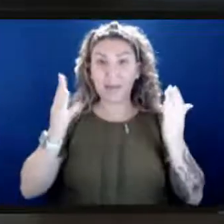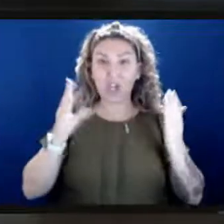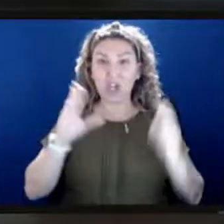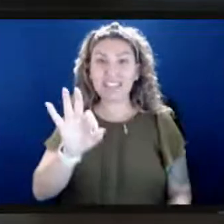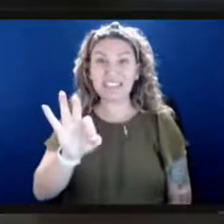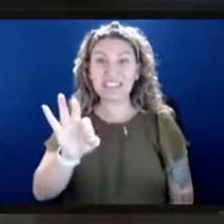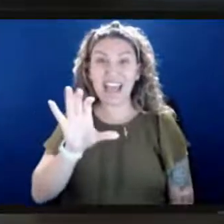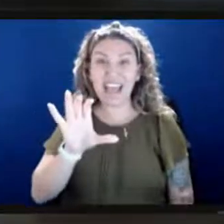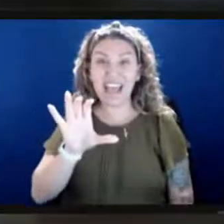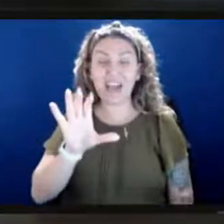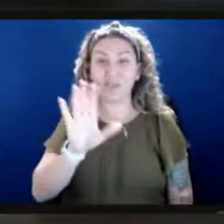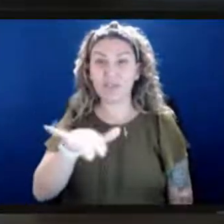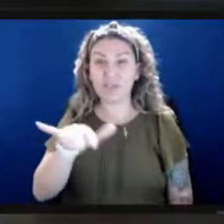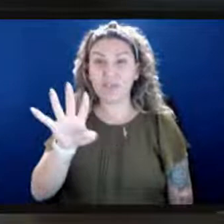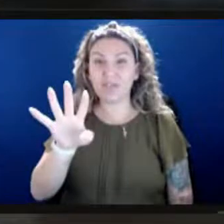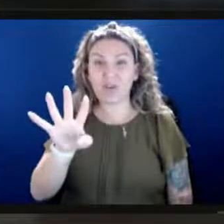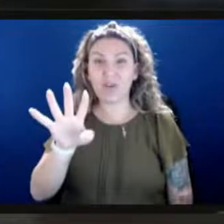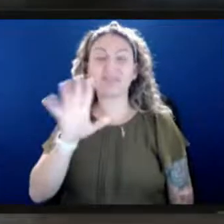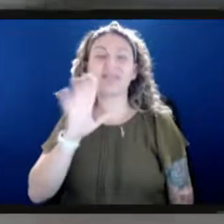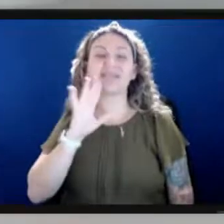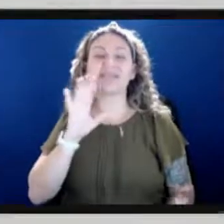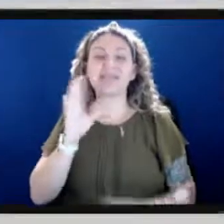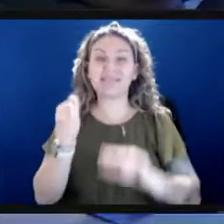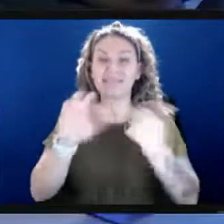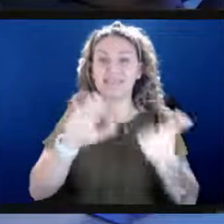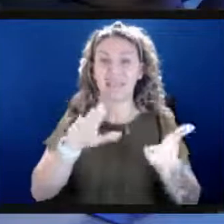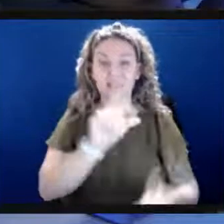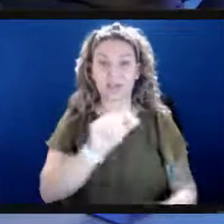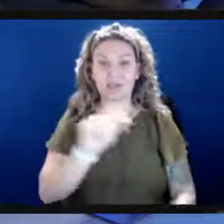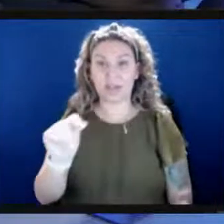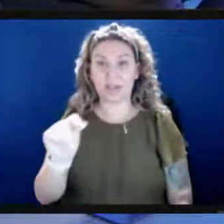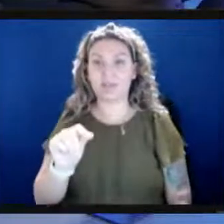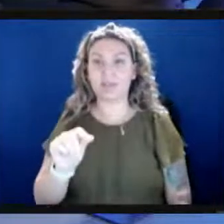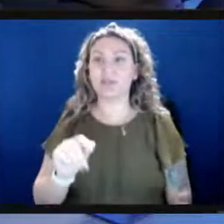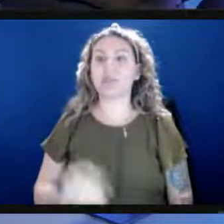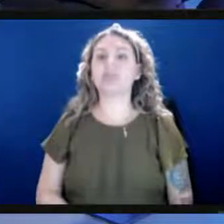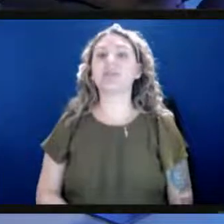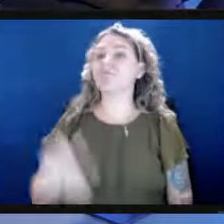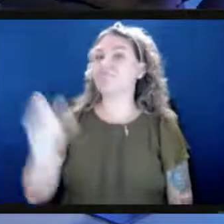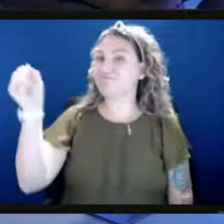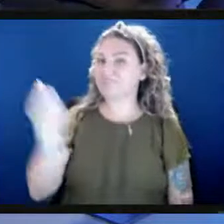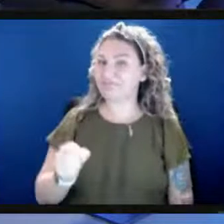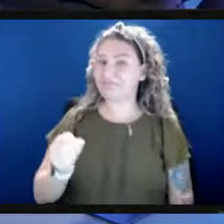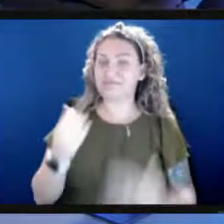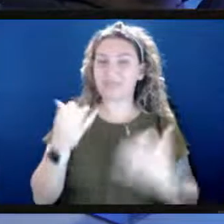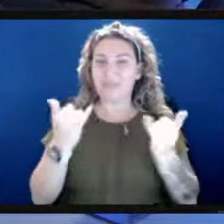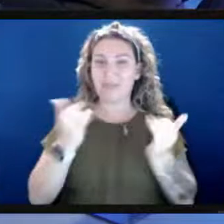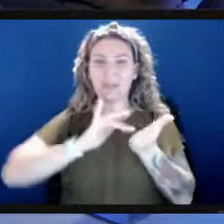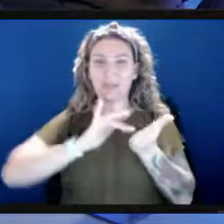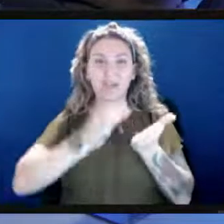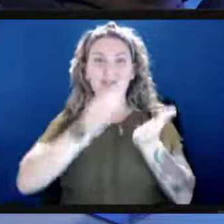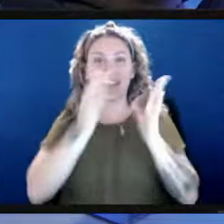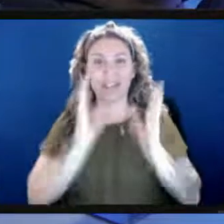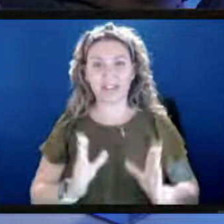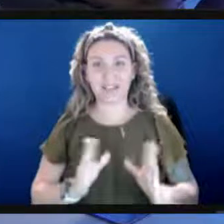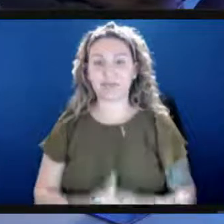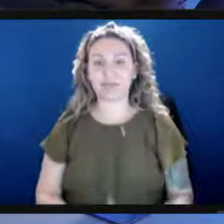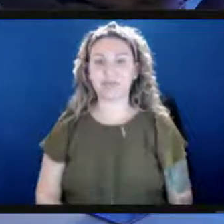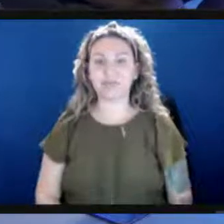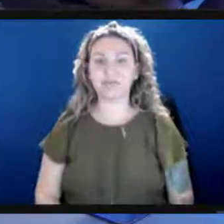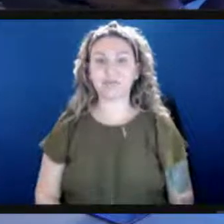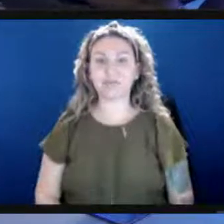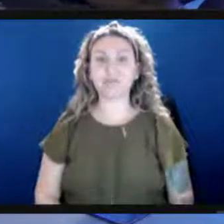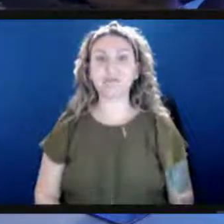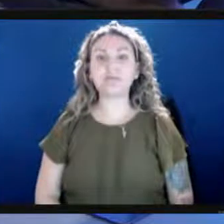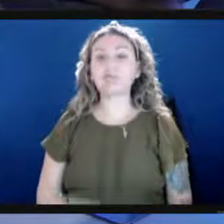954 deaths in 2020. Let's bring in our medical experts. The Drug Enforcement